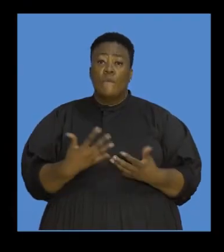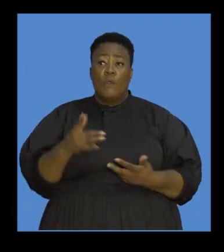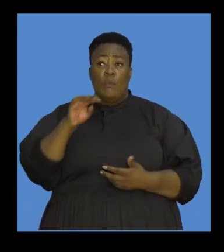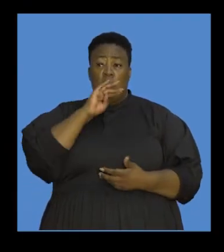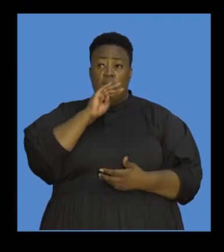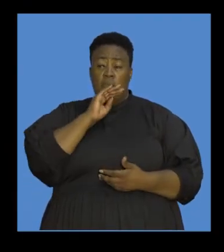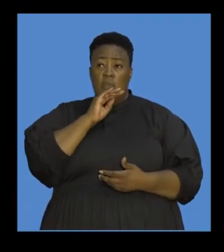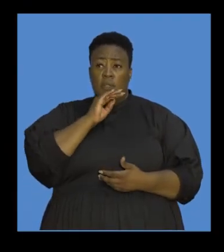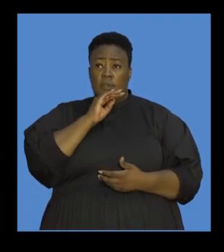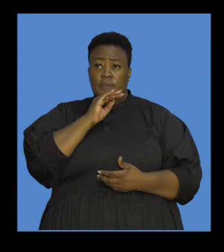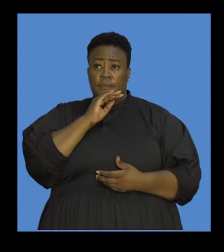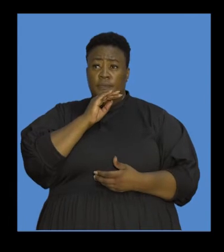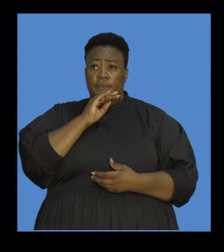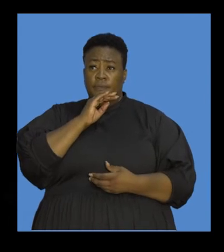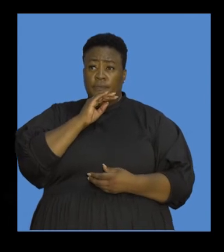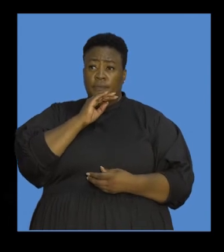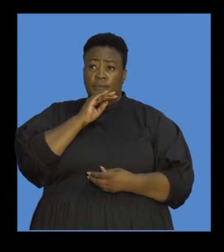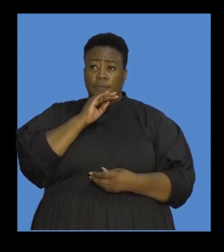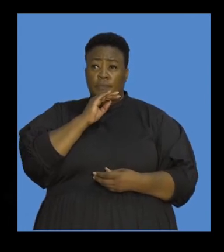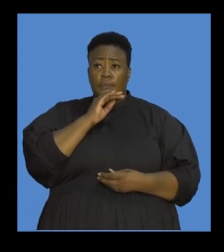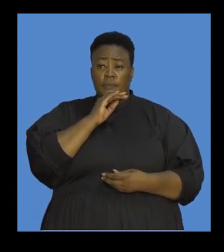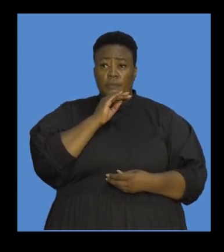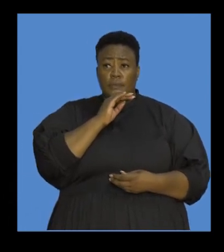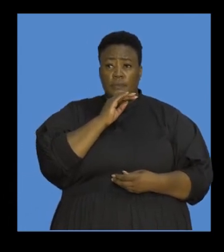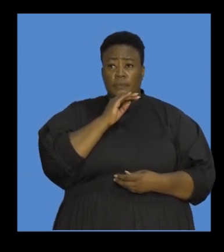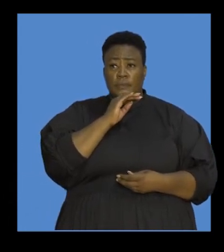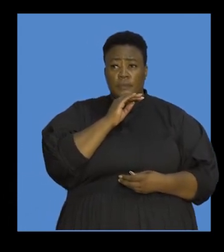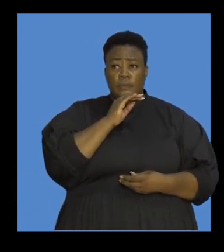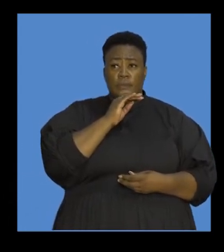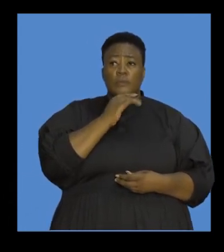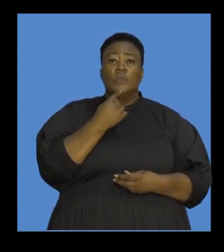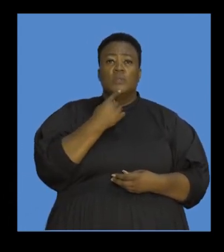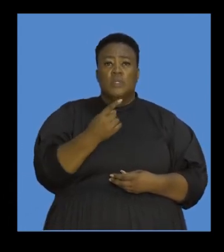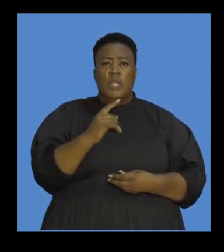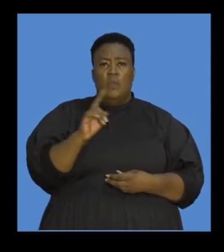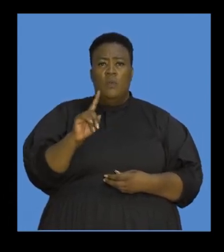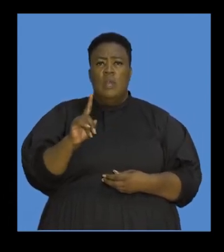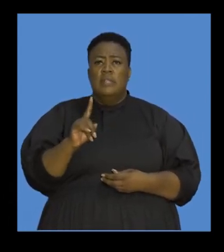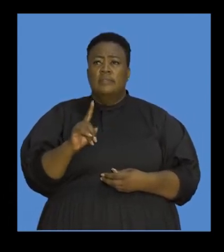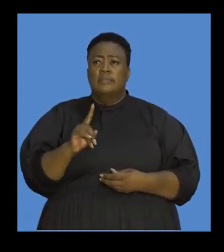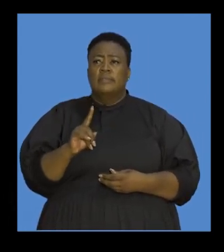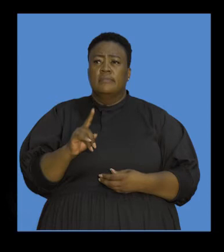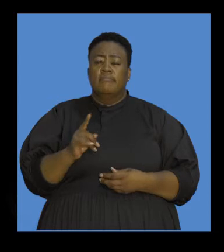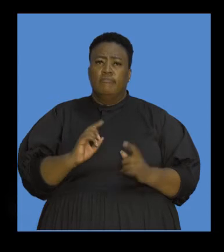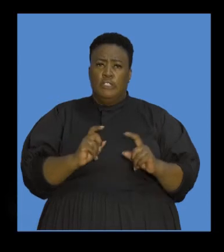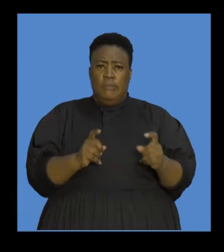means that, okay, we won't put it as velocity. We'll say the speed is constant.